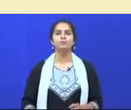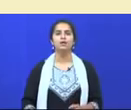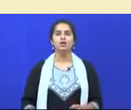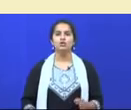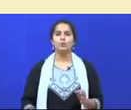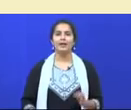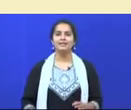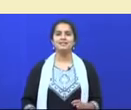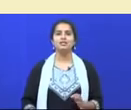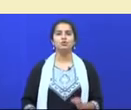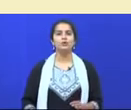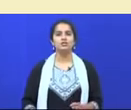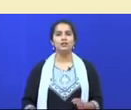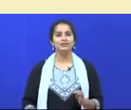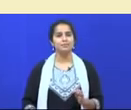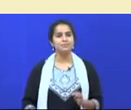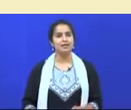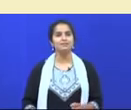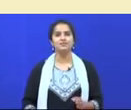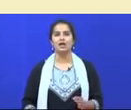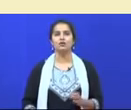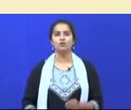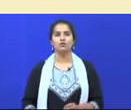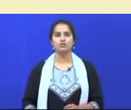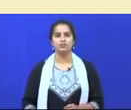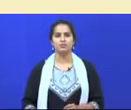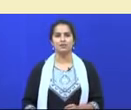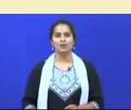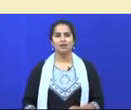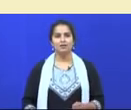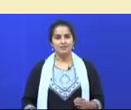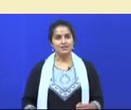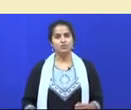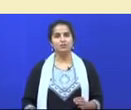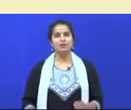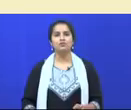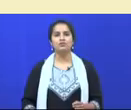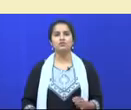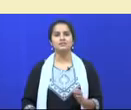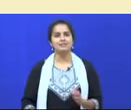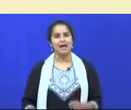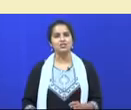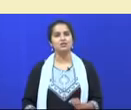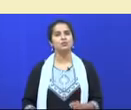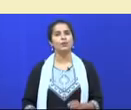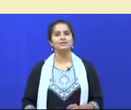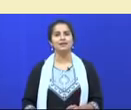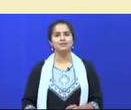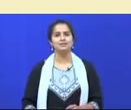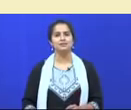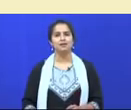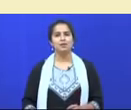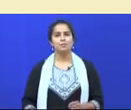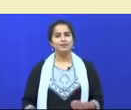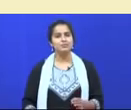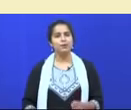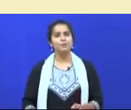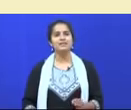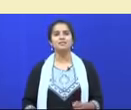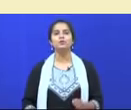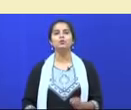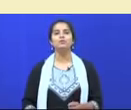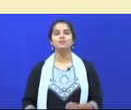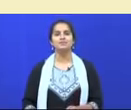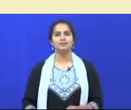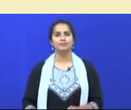our people to an extent to which they themselves are not conscious. Sanskrit literature is national in one sense, but its